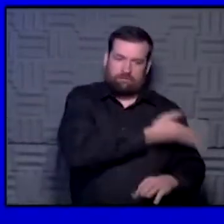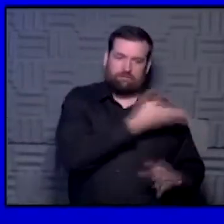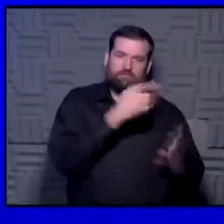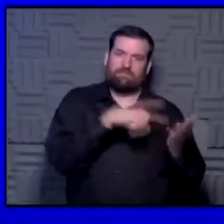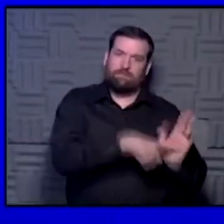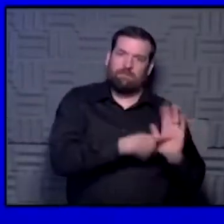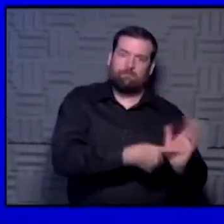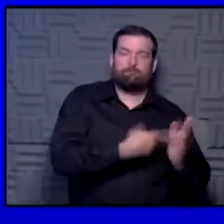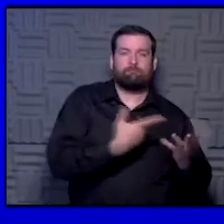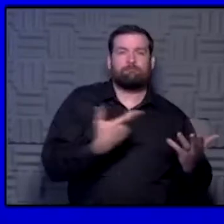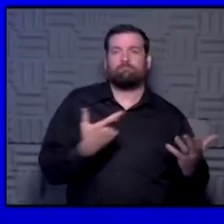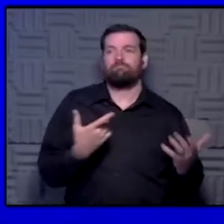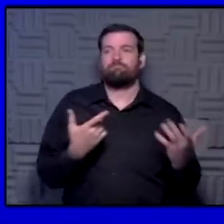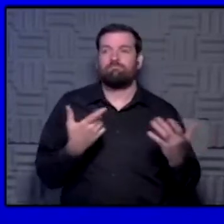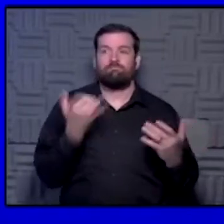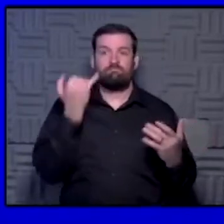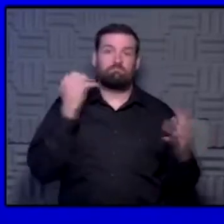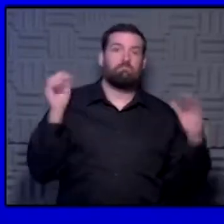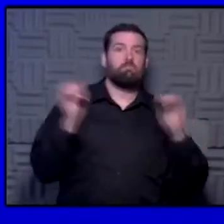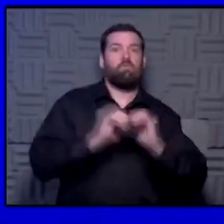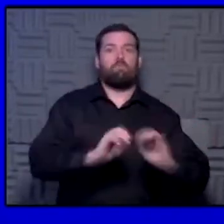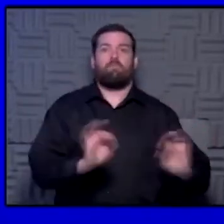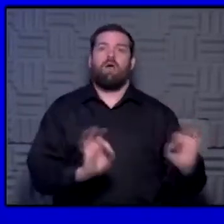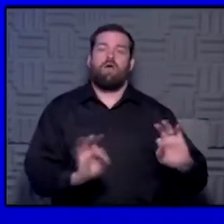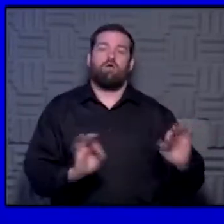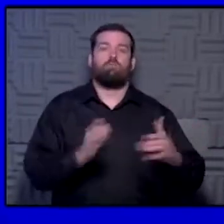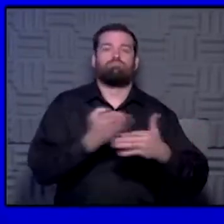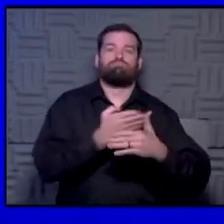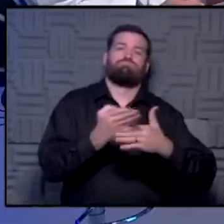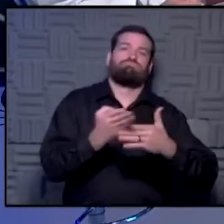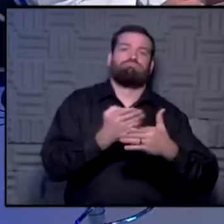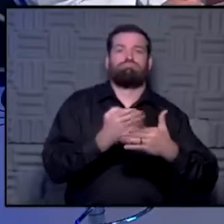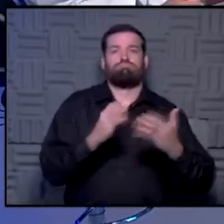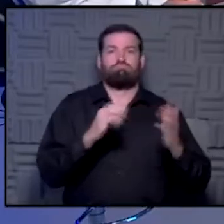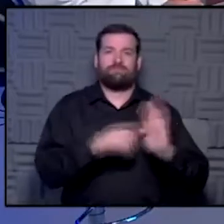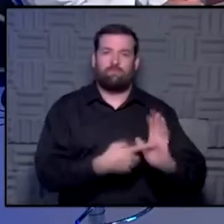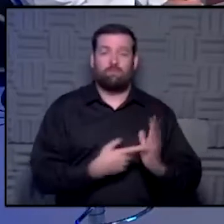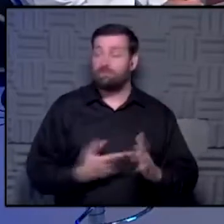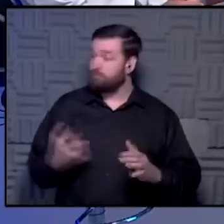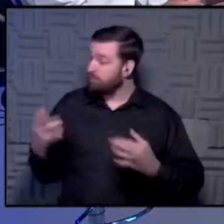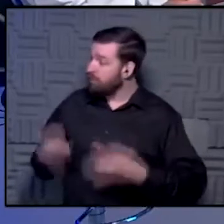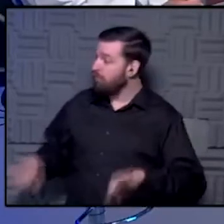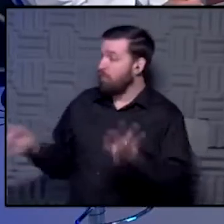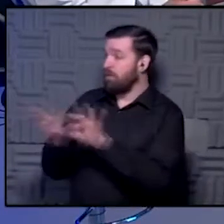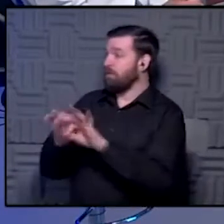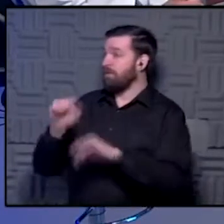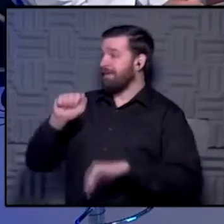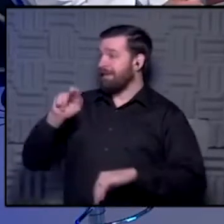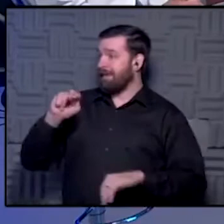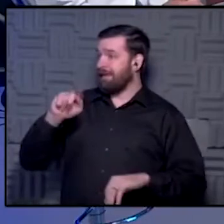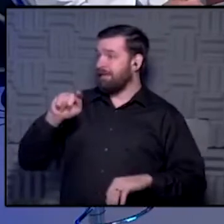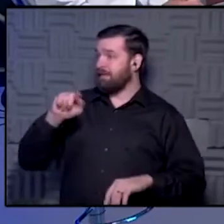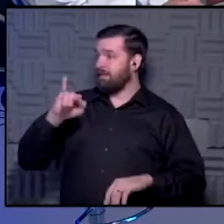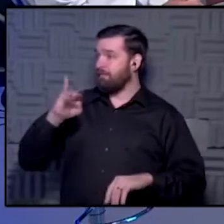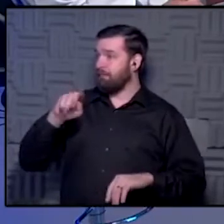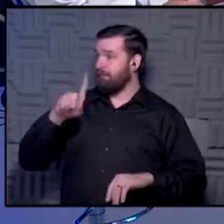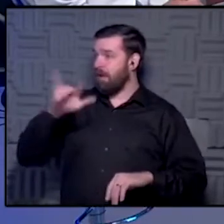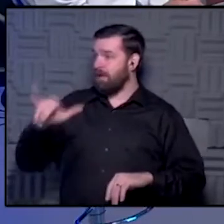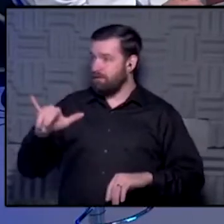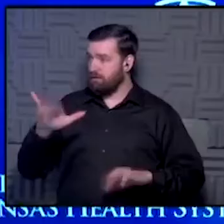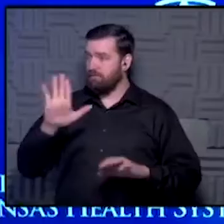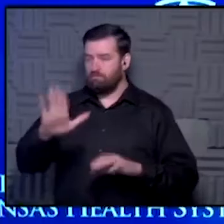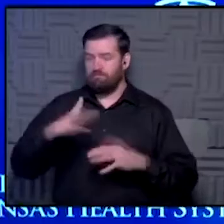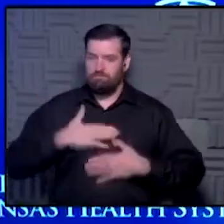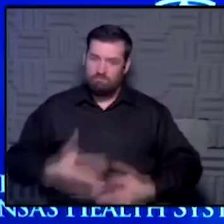symptoms, and if you have more mild to moderate symptoms. And the key in this is the antibody that your body produces, and there are some